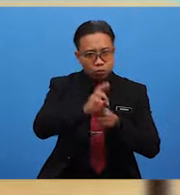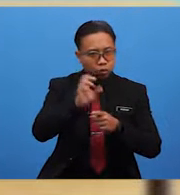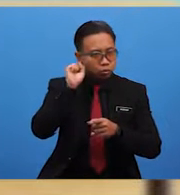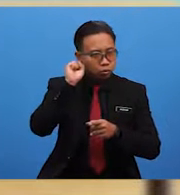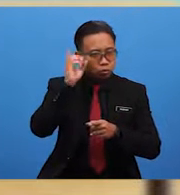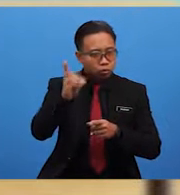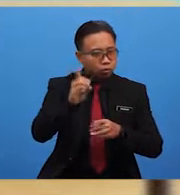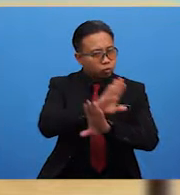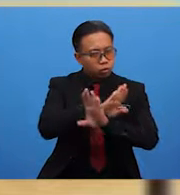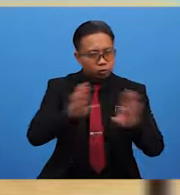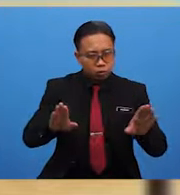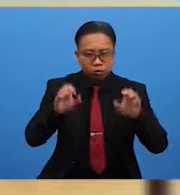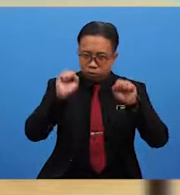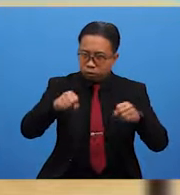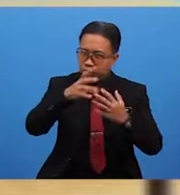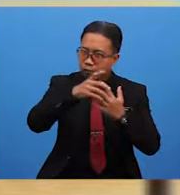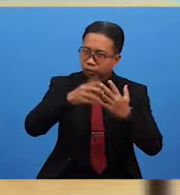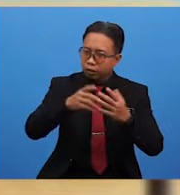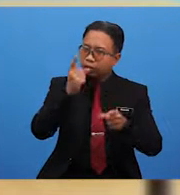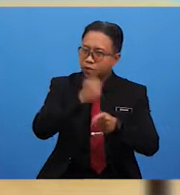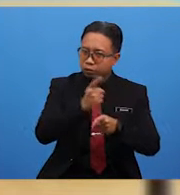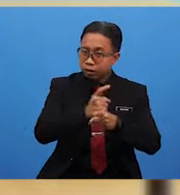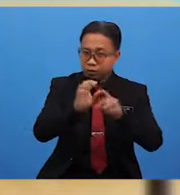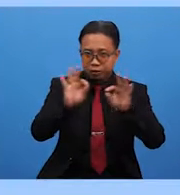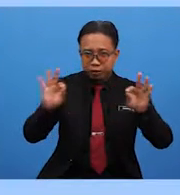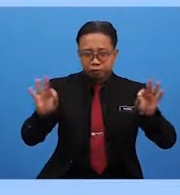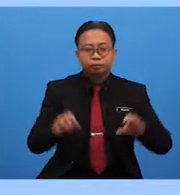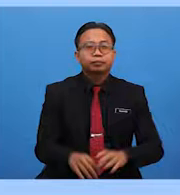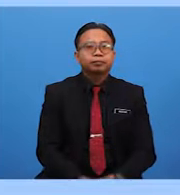wrongly. Can you choose the correct sentence?